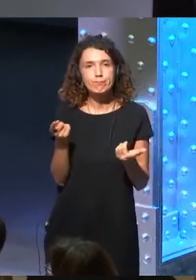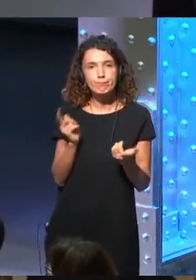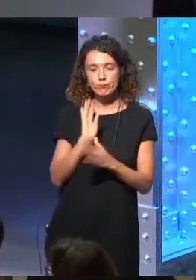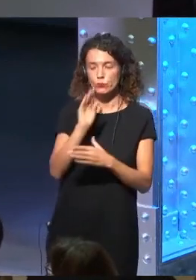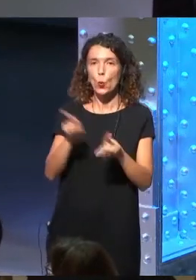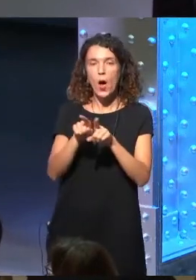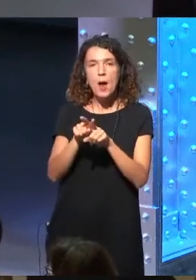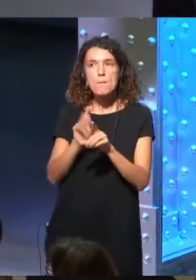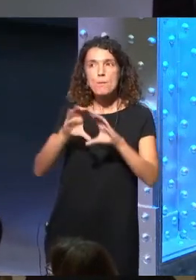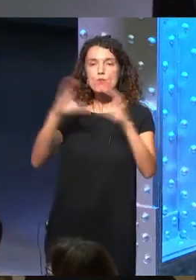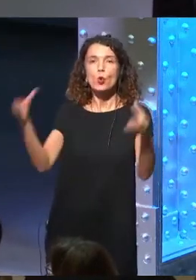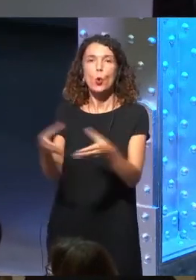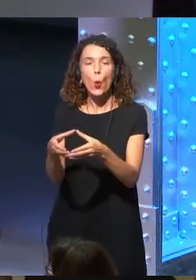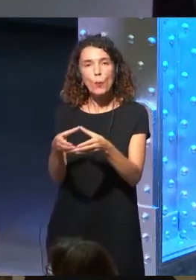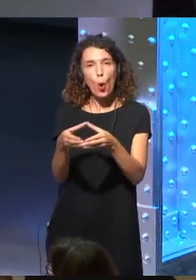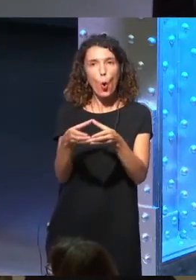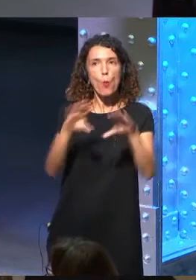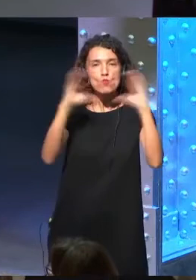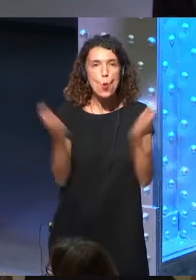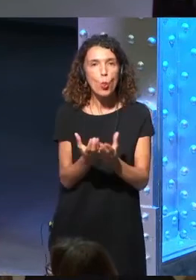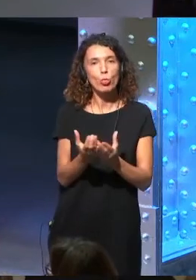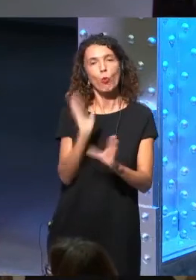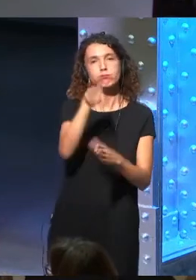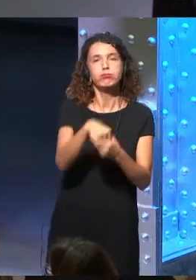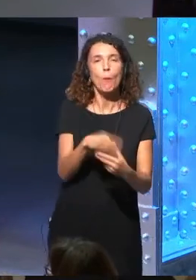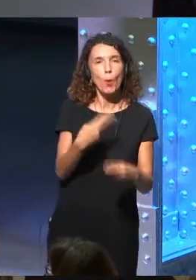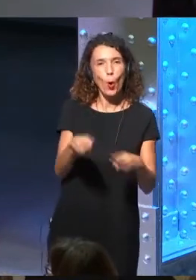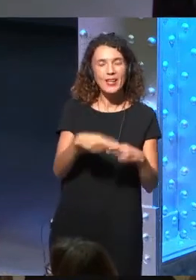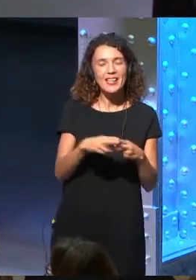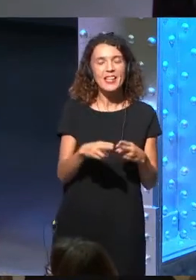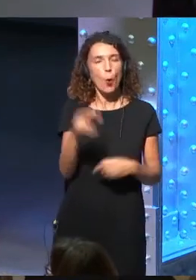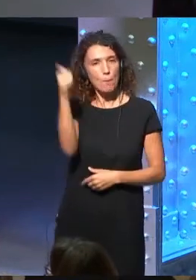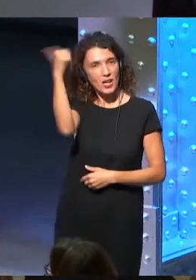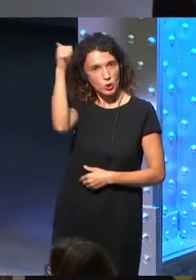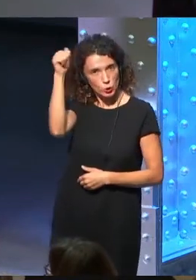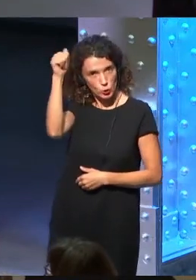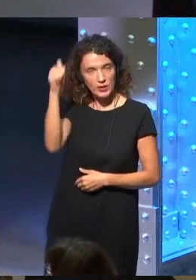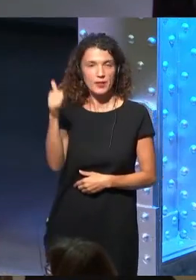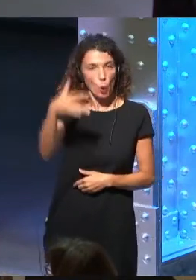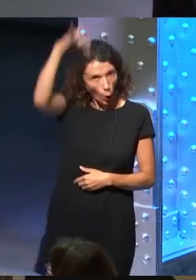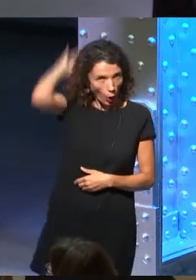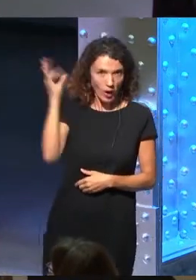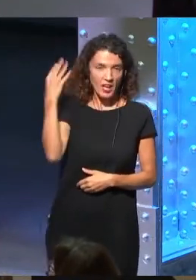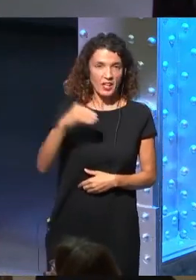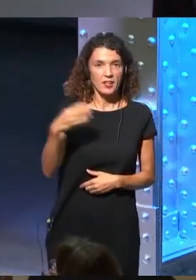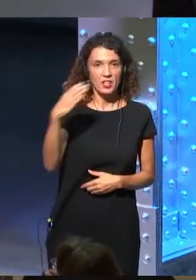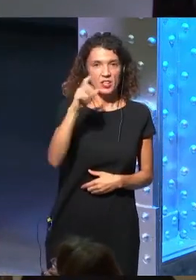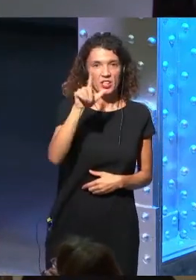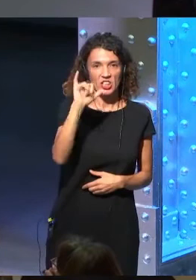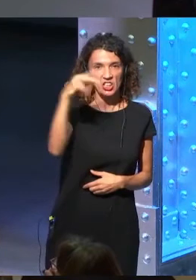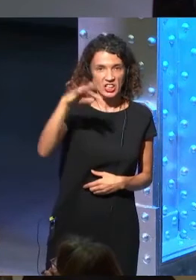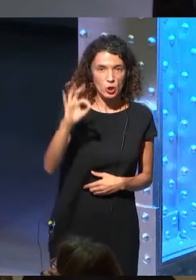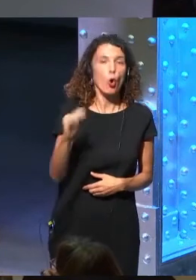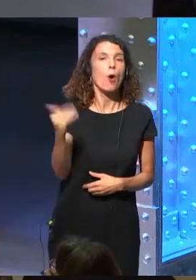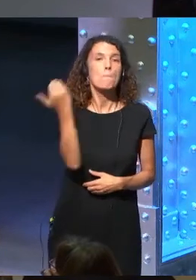male politicians. Angela Merkel and Hillary Clinton are both good examples of that. And one